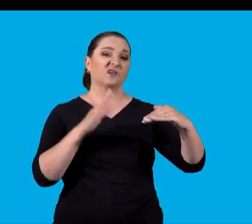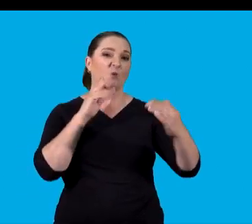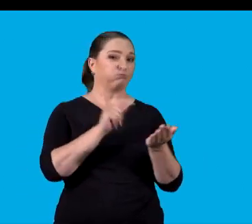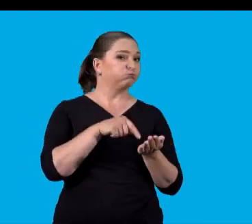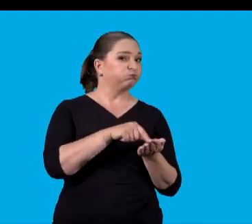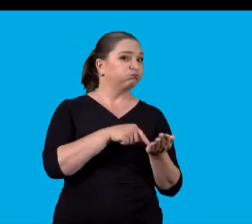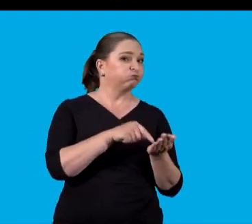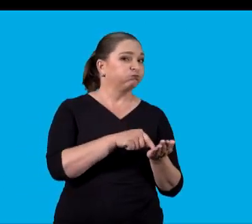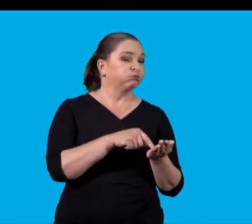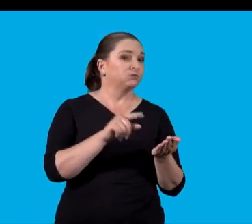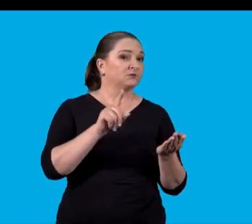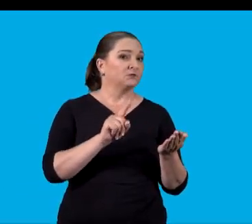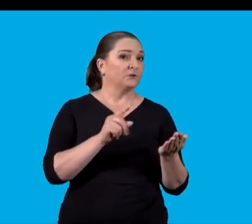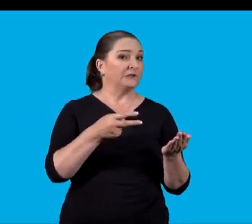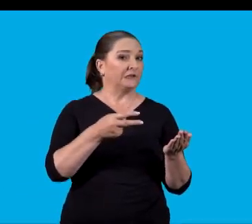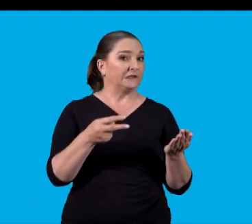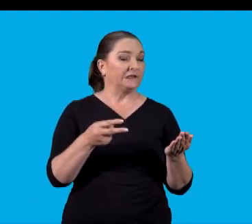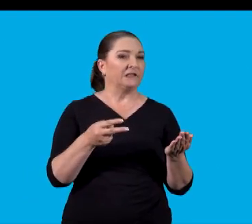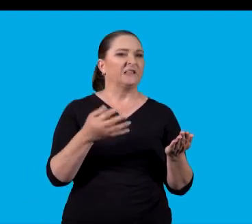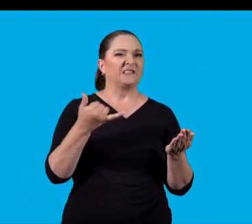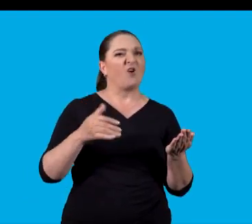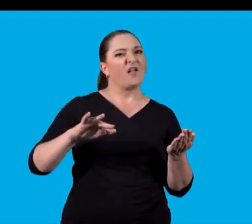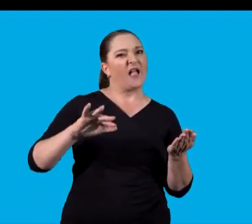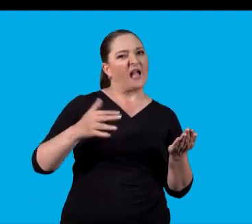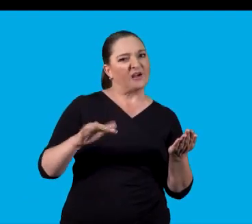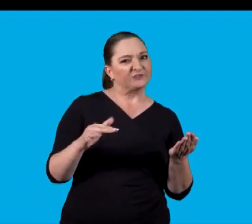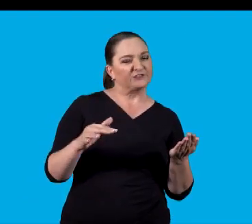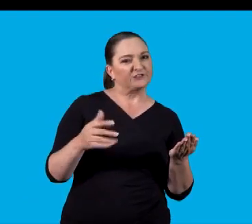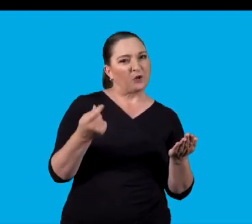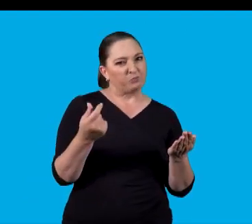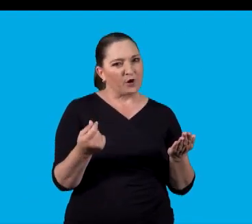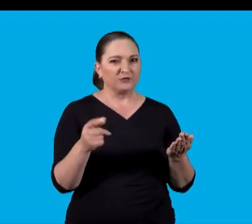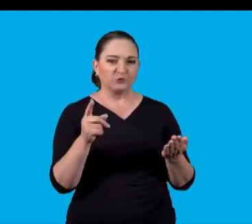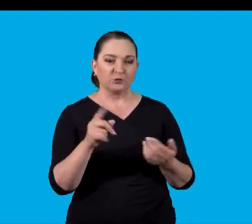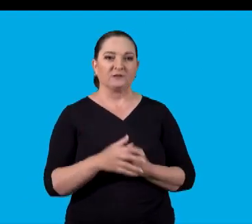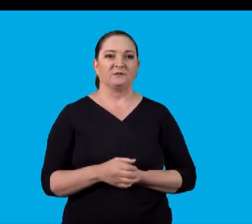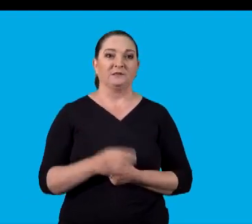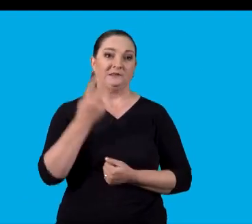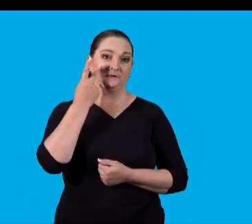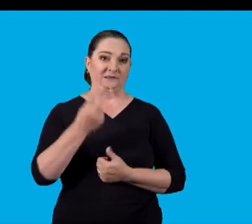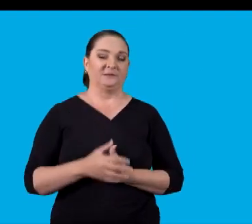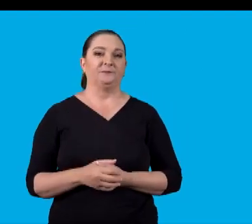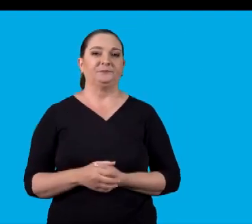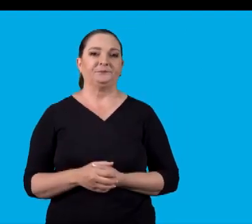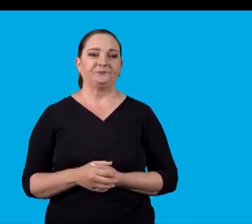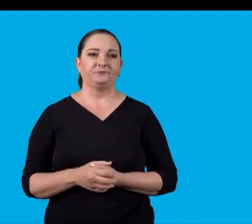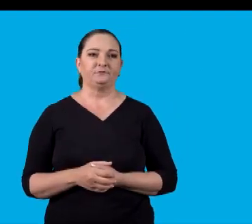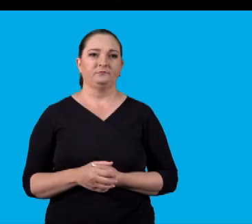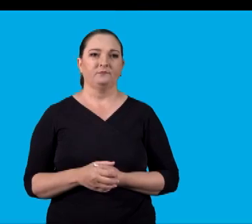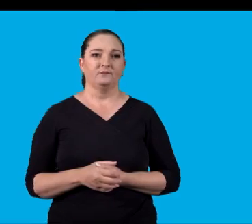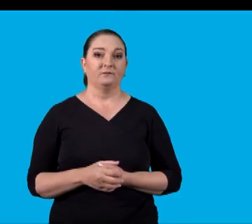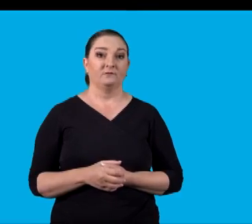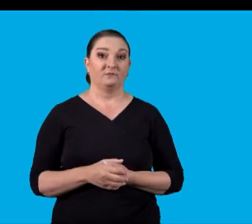Okay? And then we're going to punch that in the calculator. We want to get what is known as average